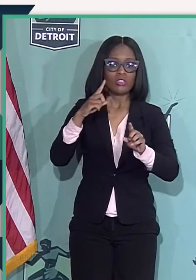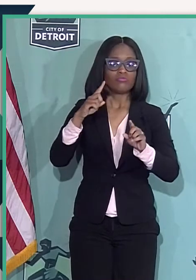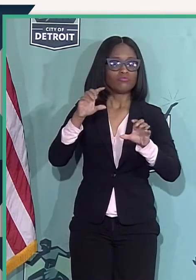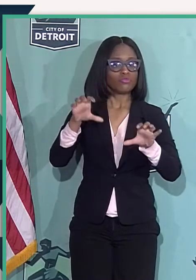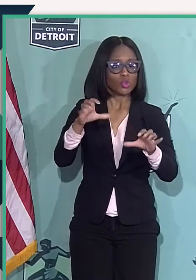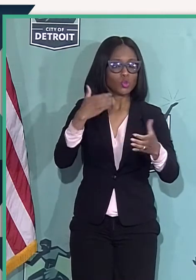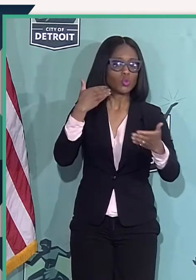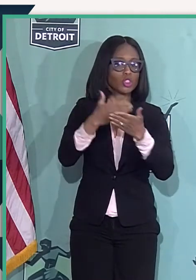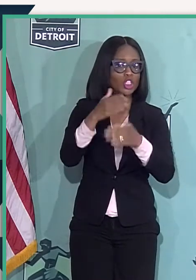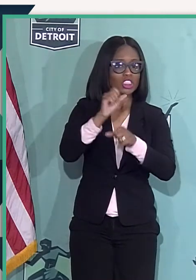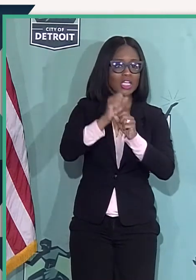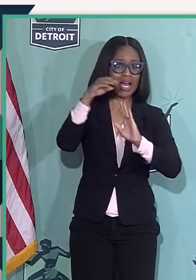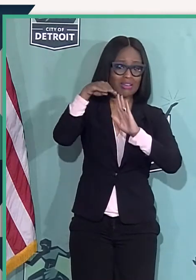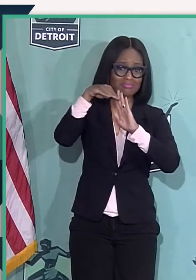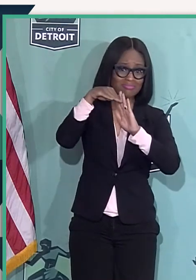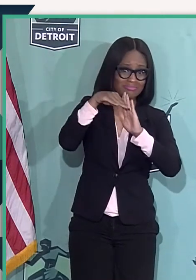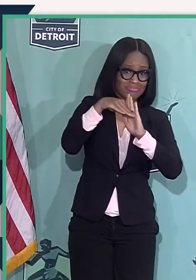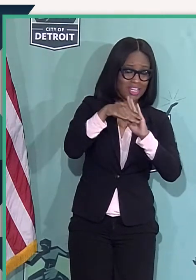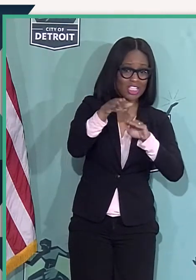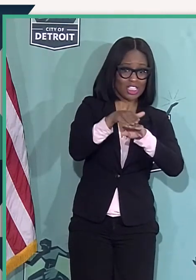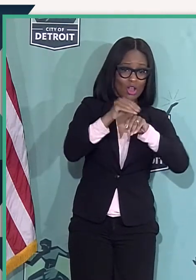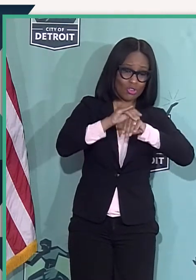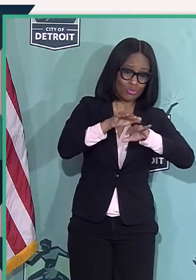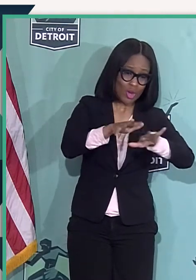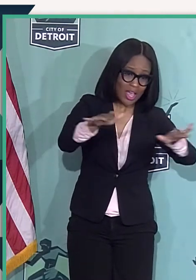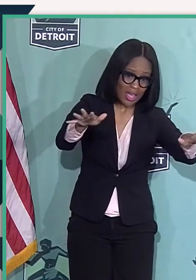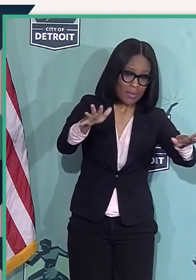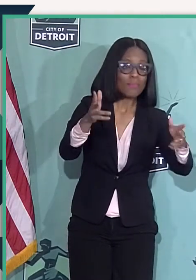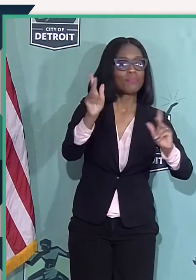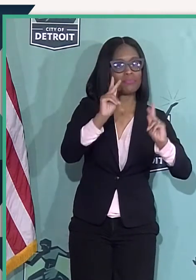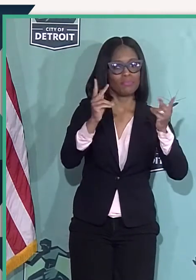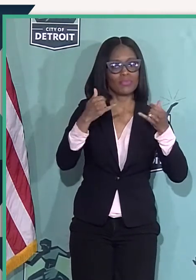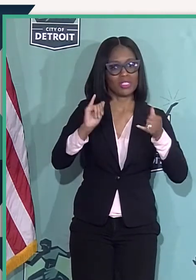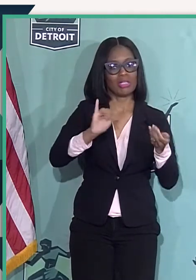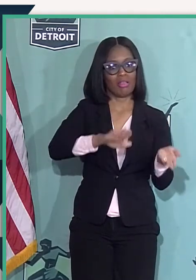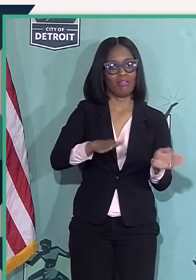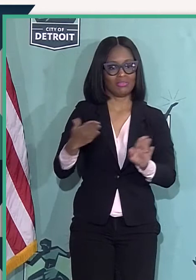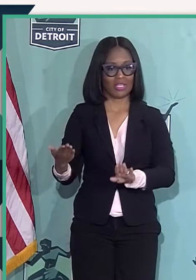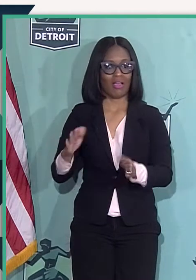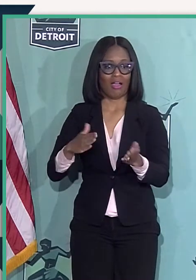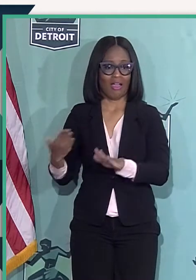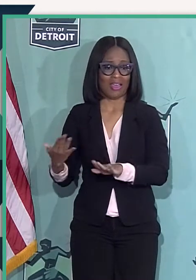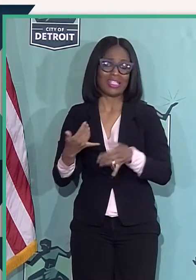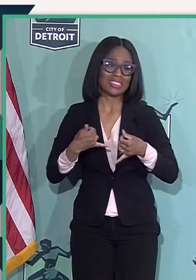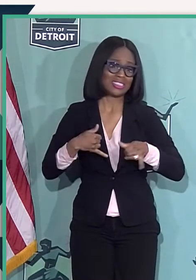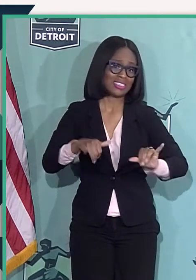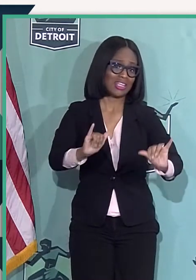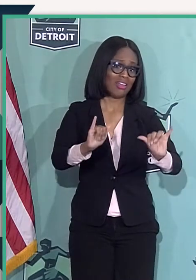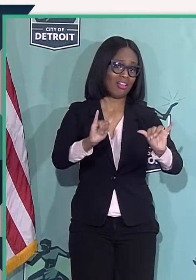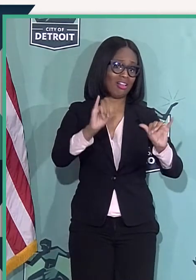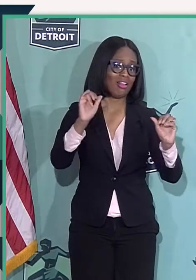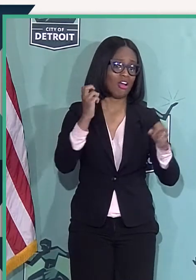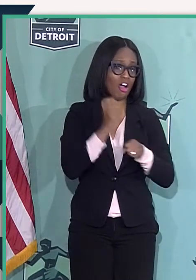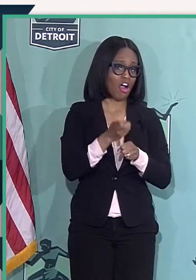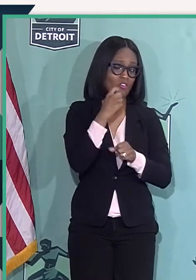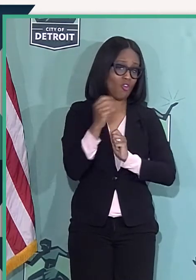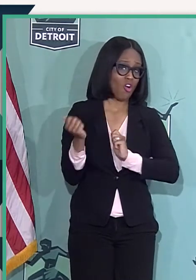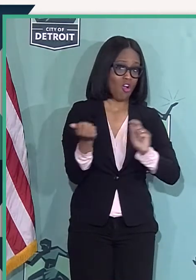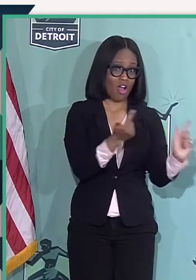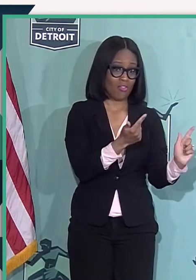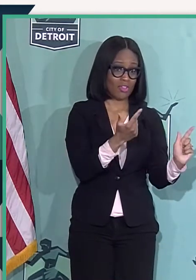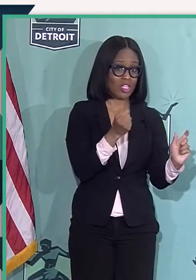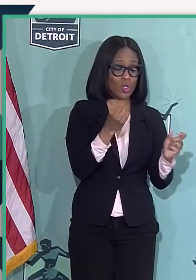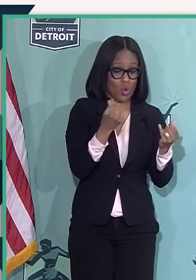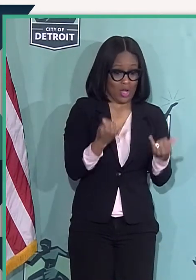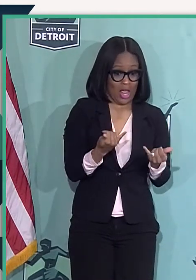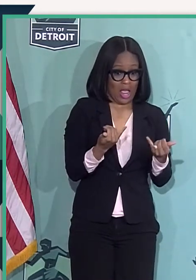the spread, we're still losing our neighbors, and this continues to be hard for all of us. We are now shifting gears